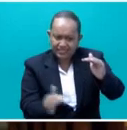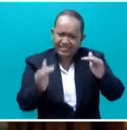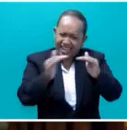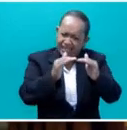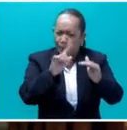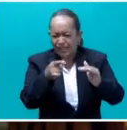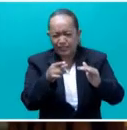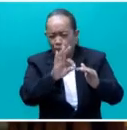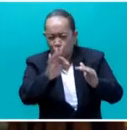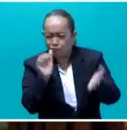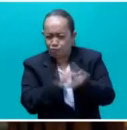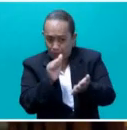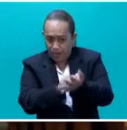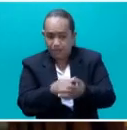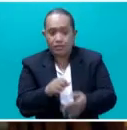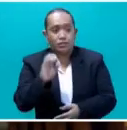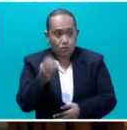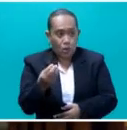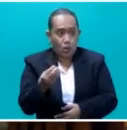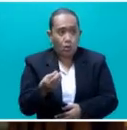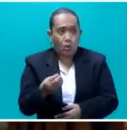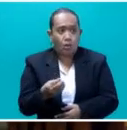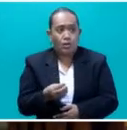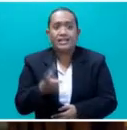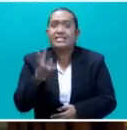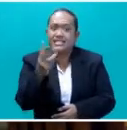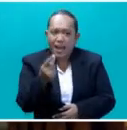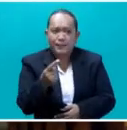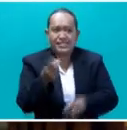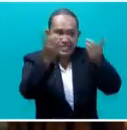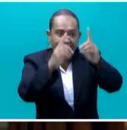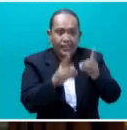structural integrity, and detailed designs were merely copy and paste.